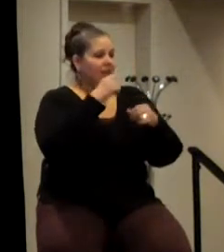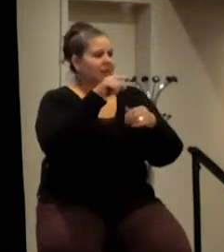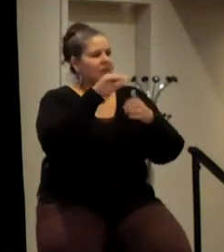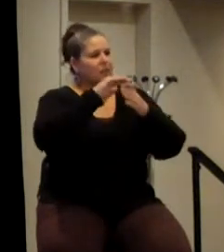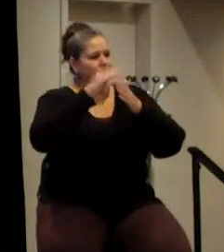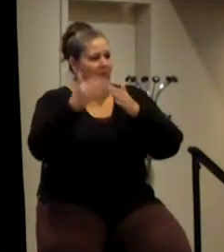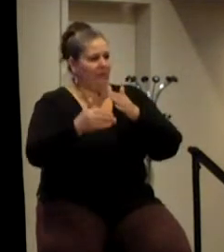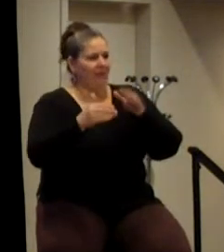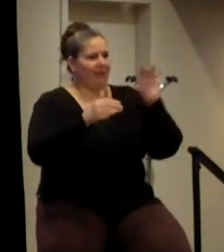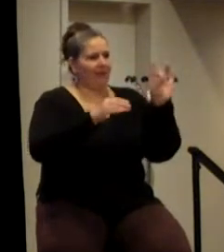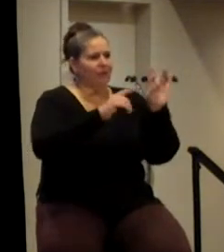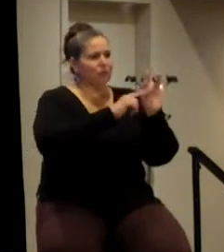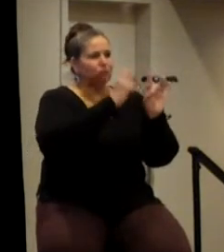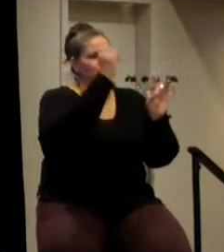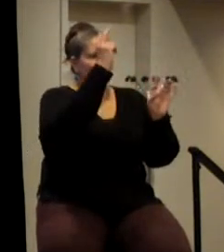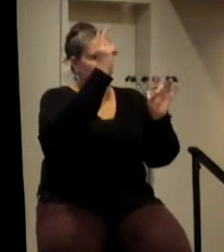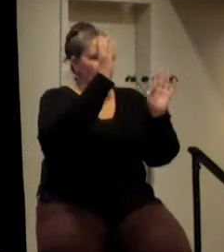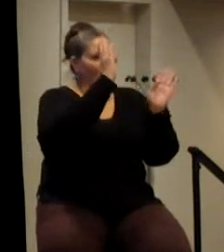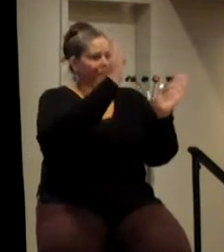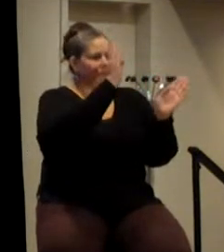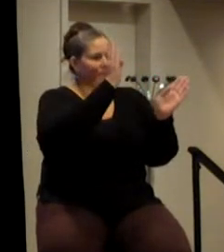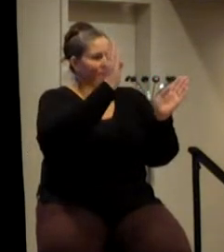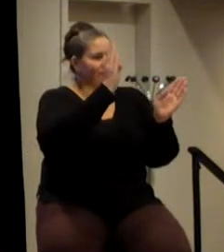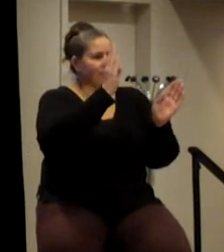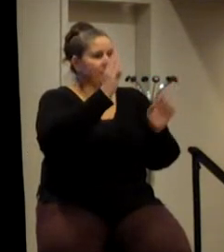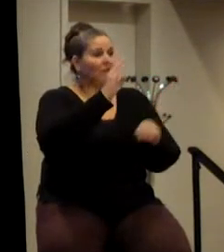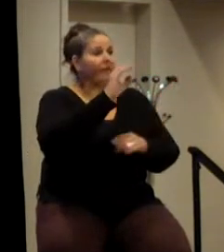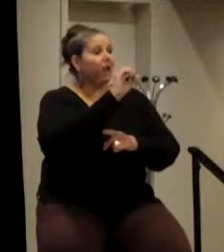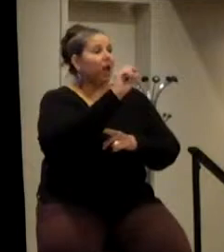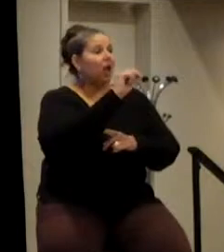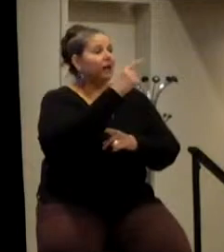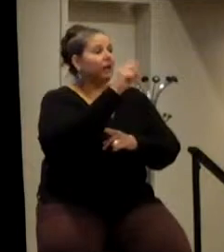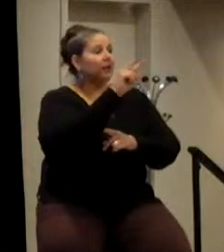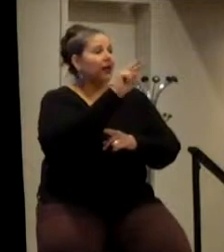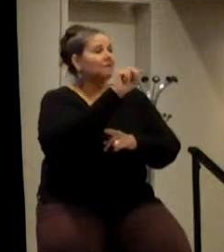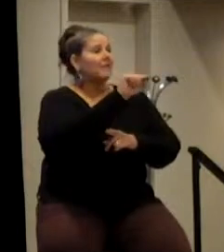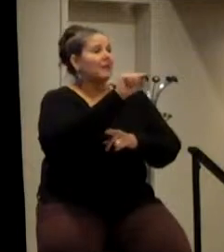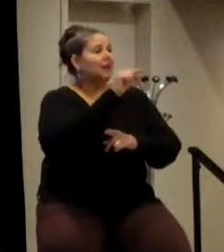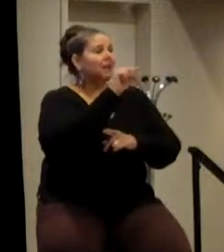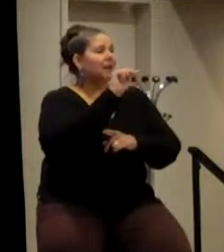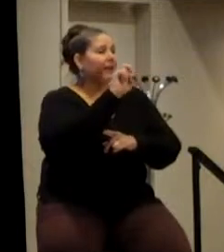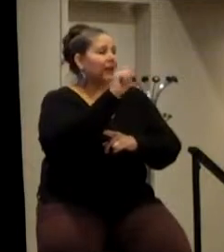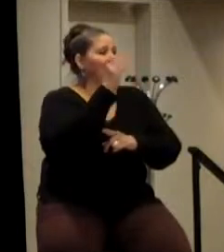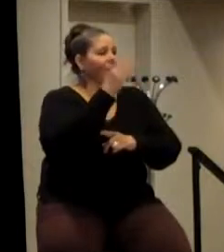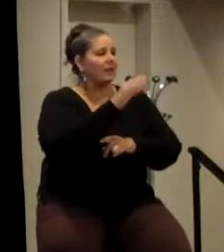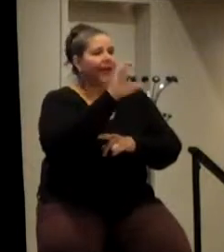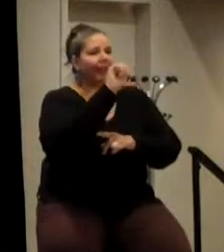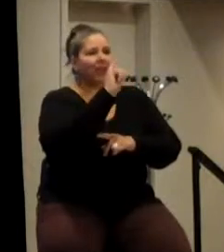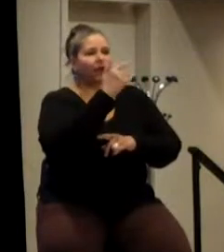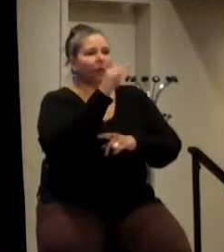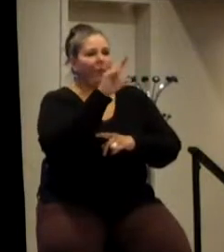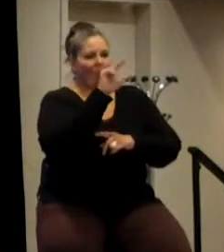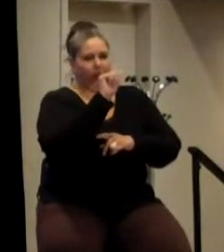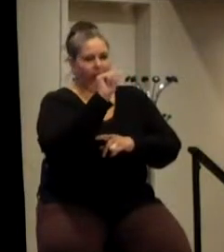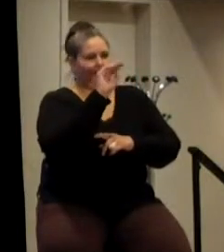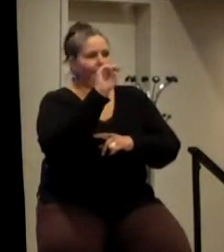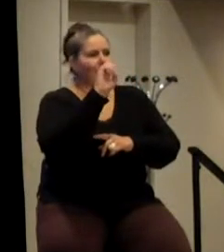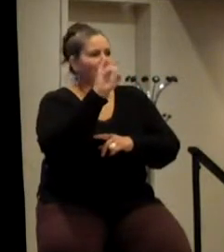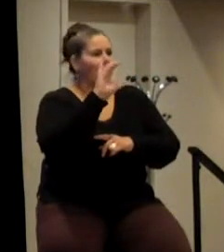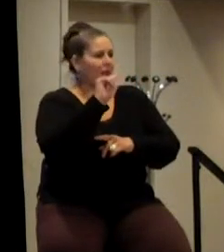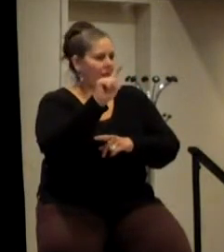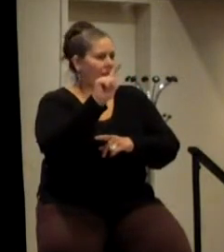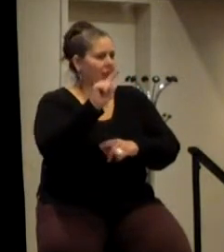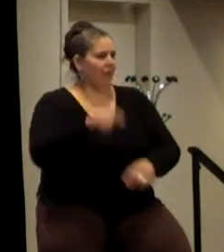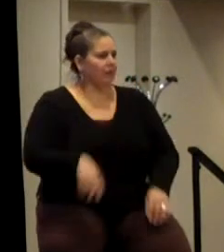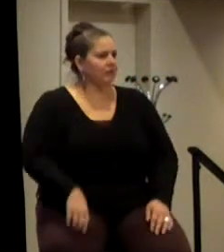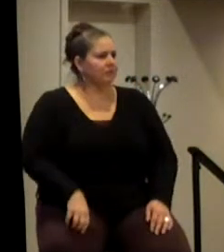ongov.net/Cayuga Medical. Please take advantage of this testing. If you are sick, any symptoms related to COVID, we all know what they